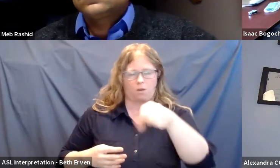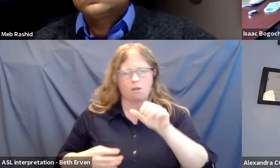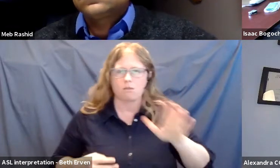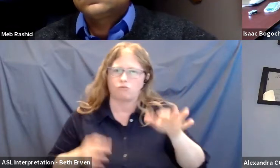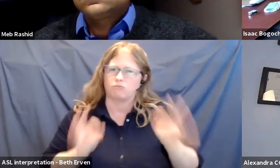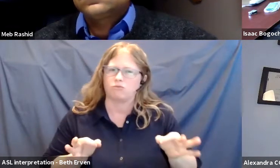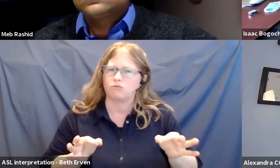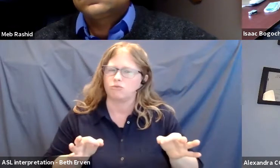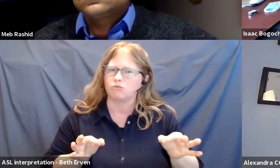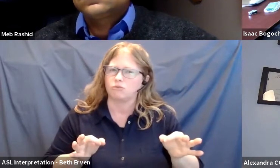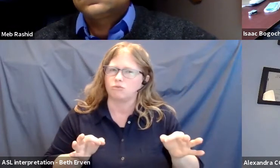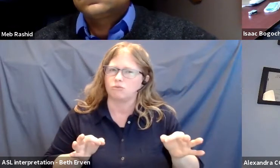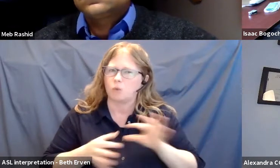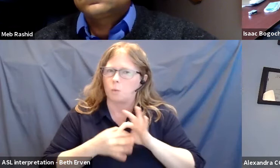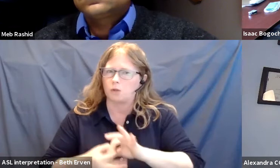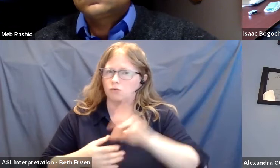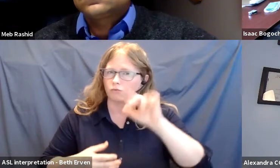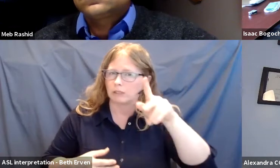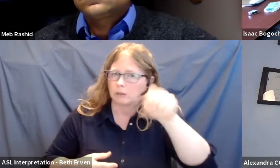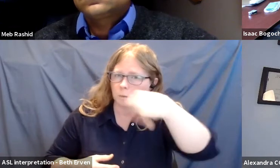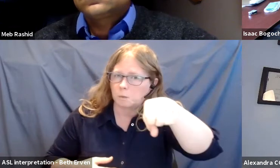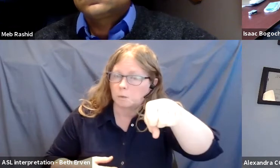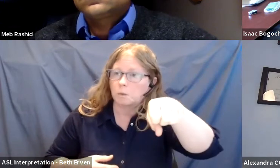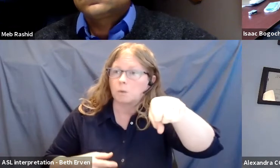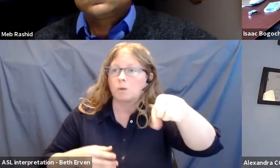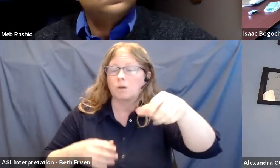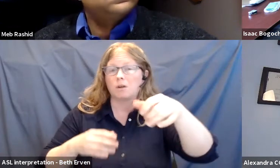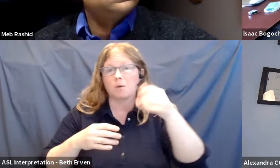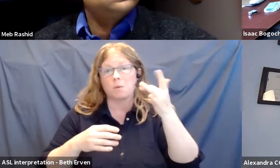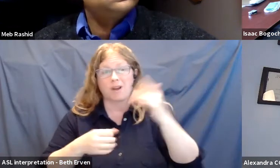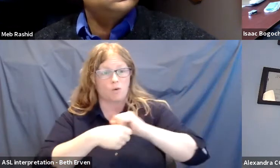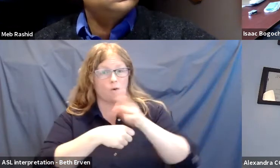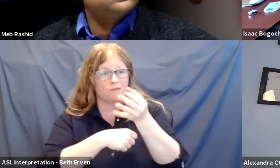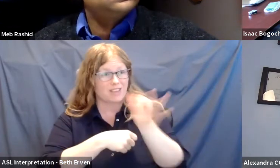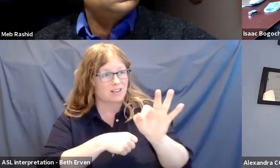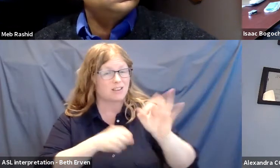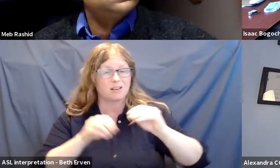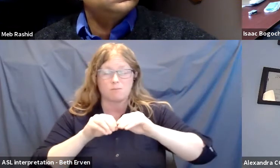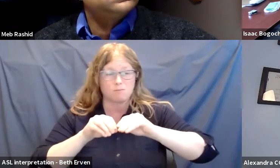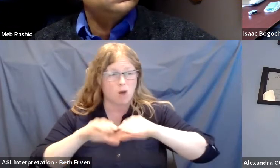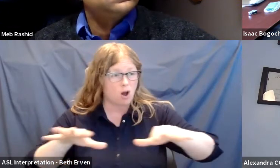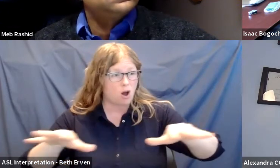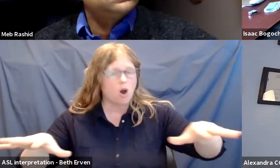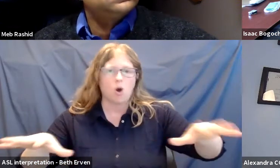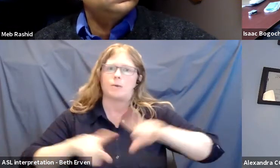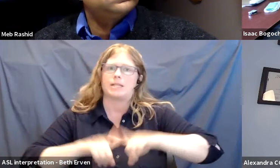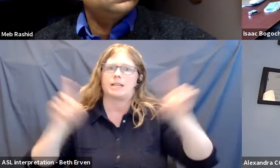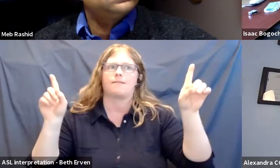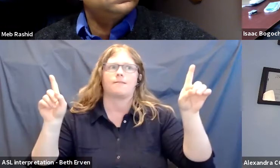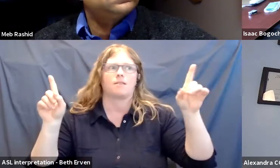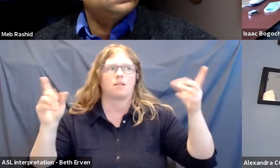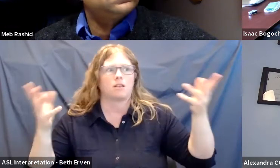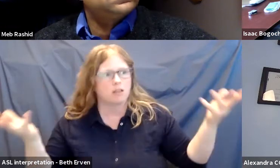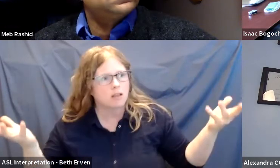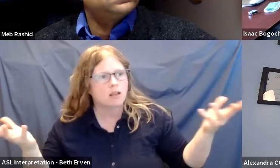or not, based on the risk. Obviously, during a time like this, when we have so much COVID-19 around, is very different from a time where, for example, we'd have